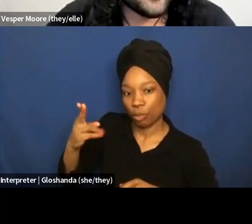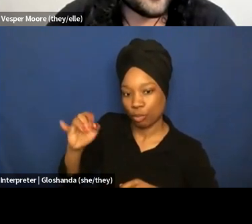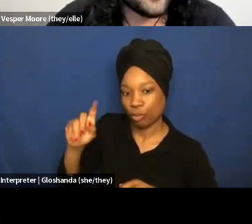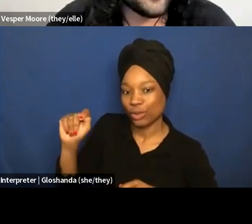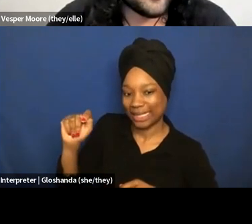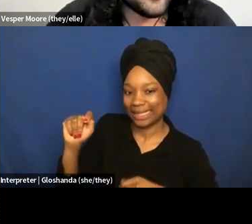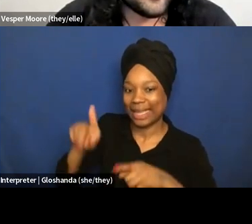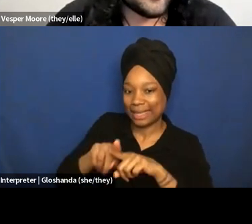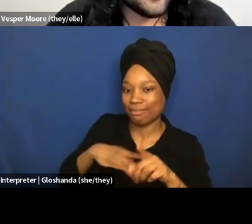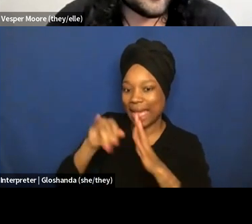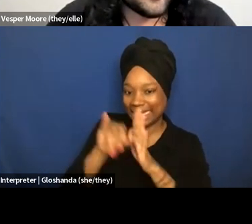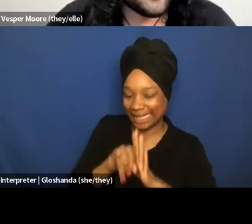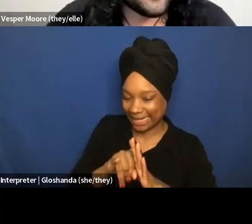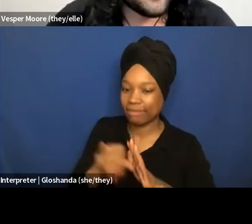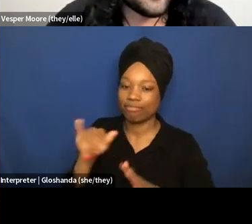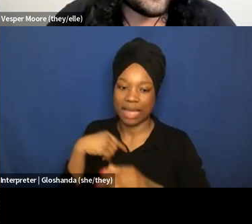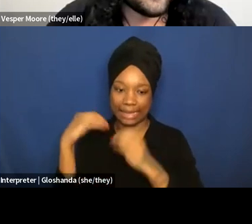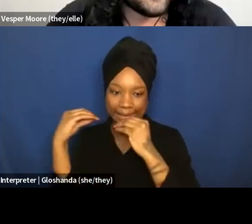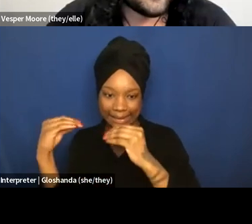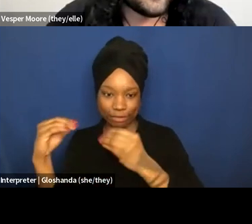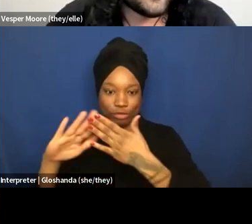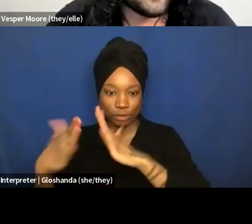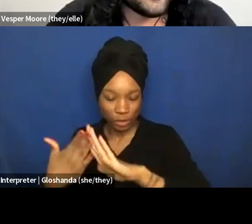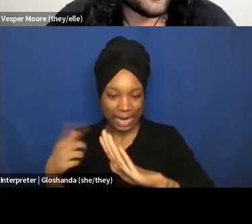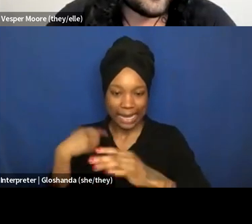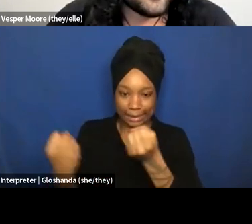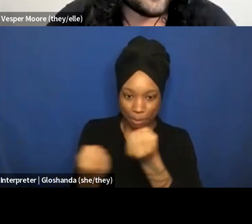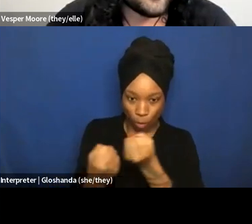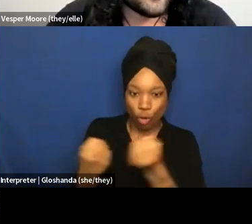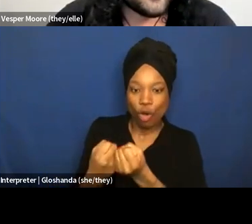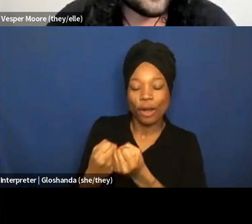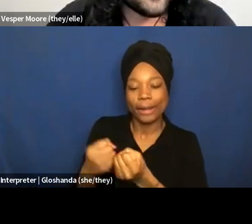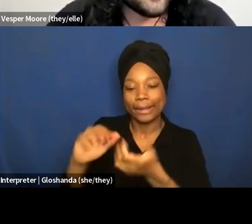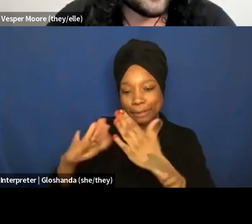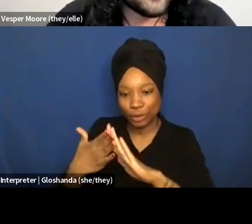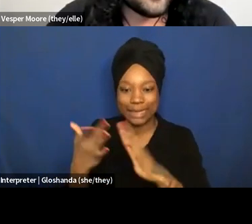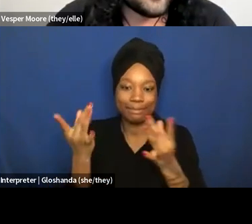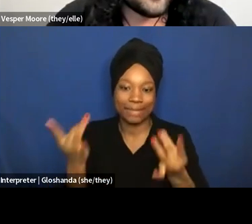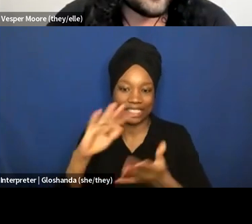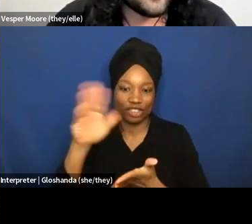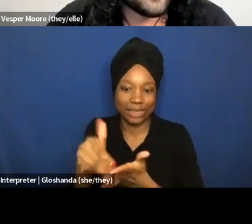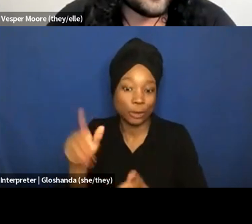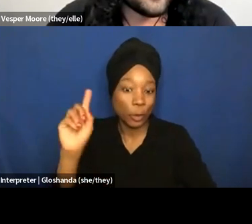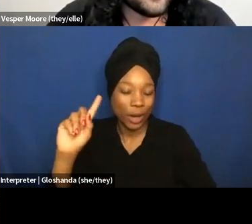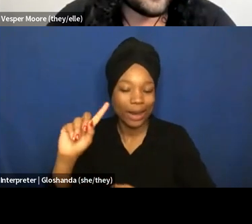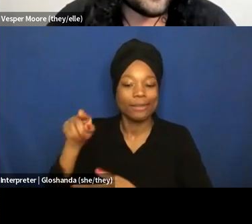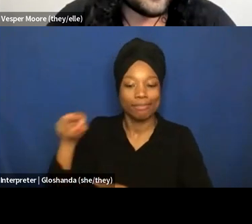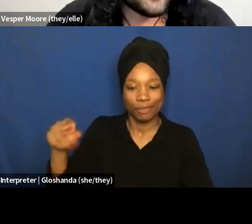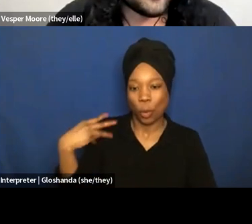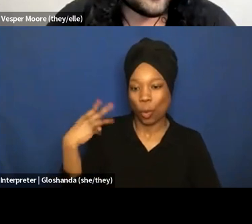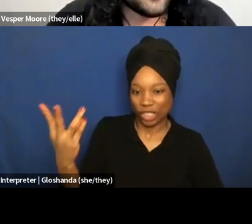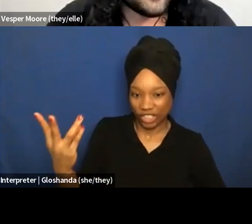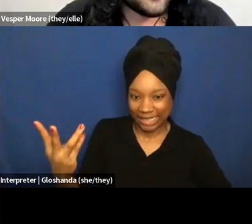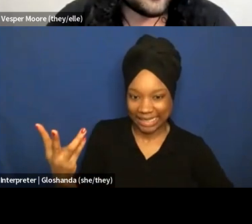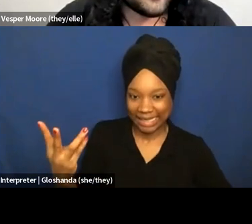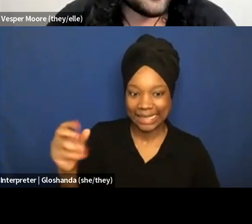support with the Insight Meditation Community Center of Washington. And so the